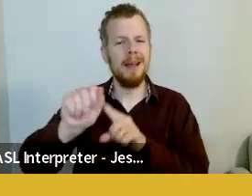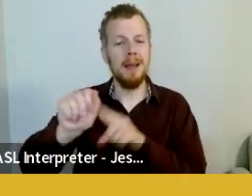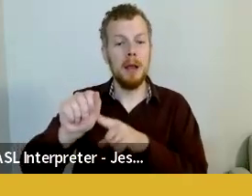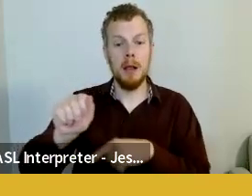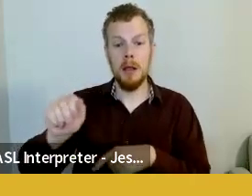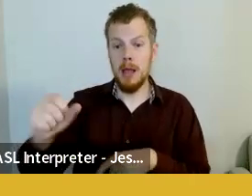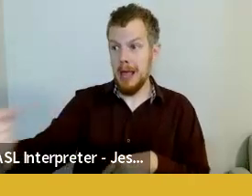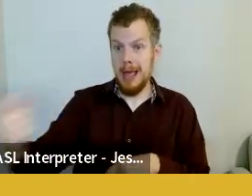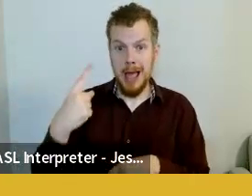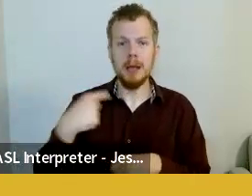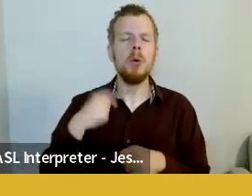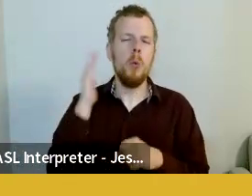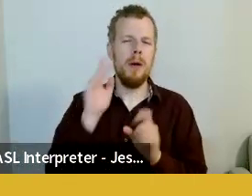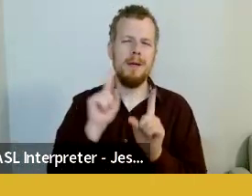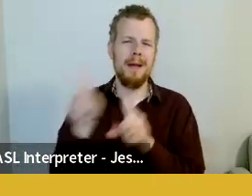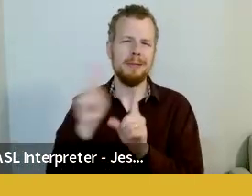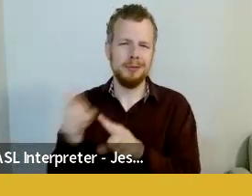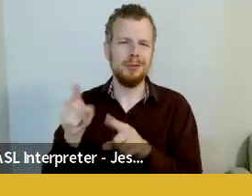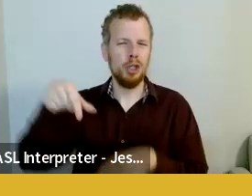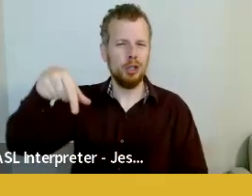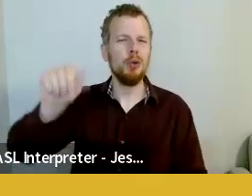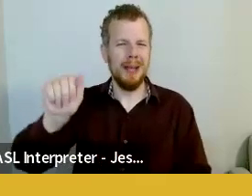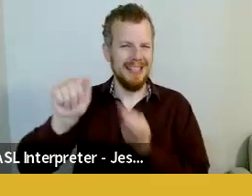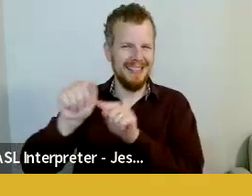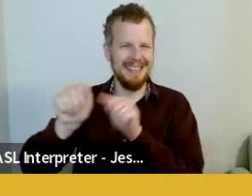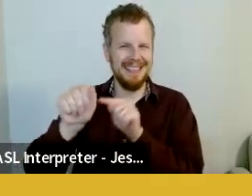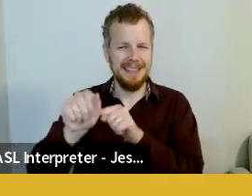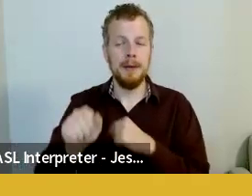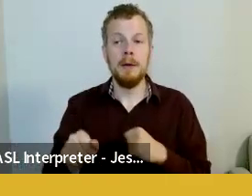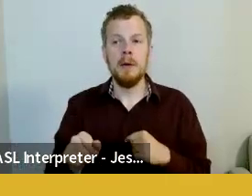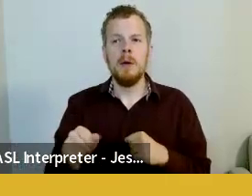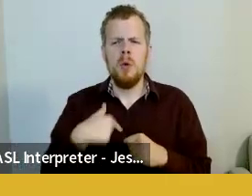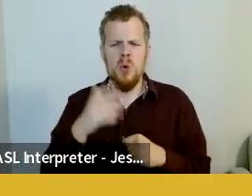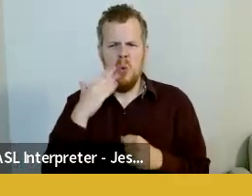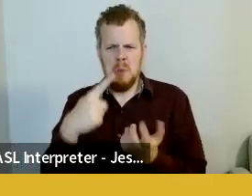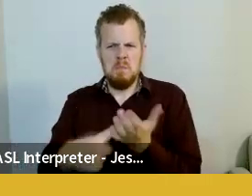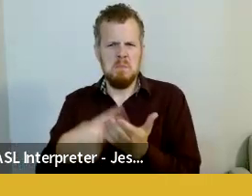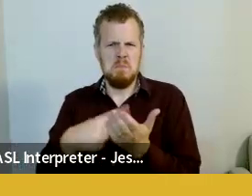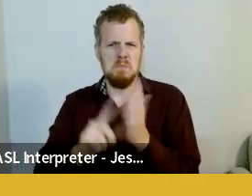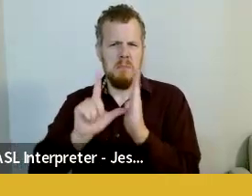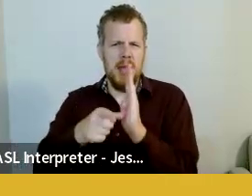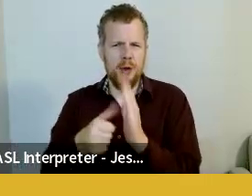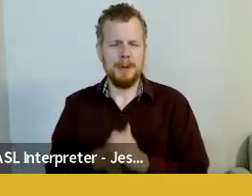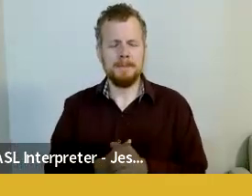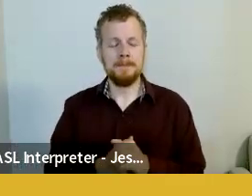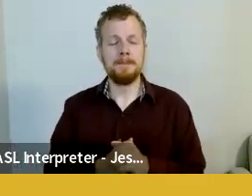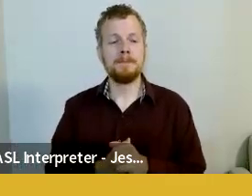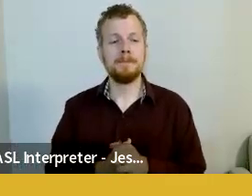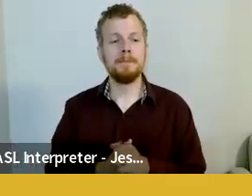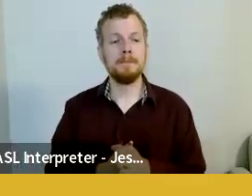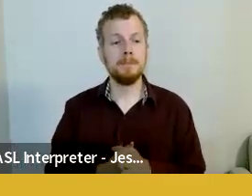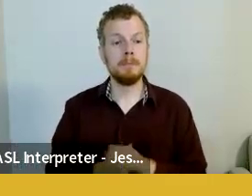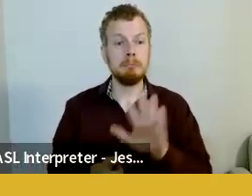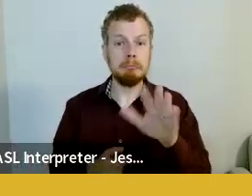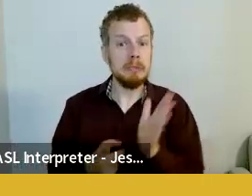be answered in there by our support. But we'll have more information about this in a bit. So in some